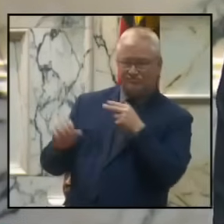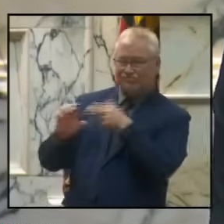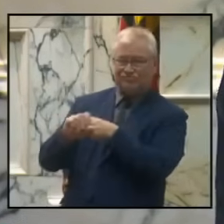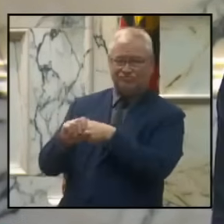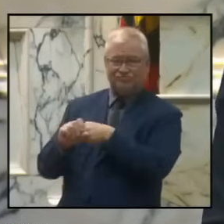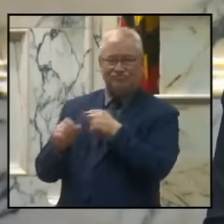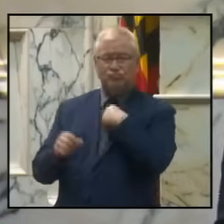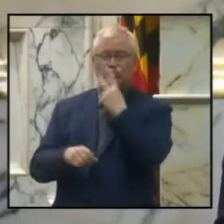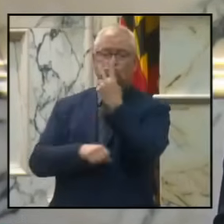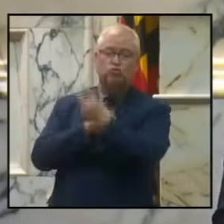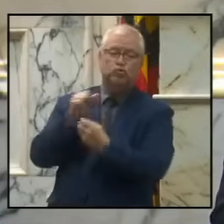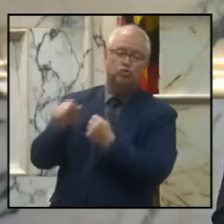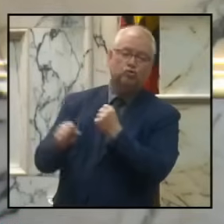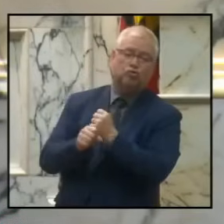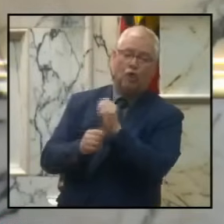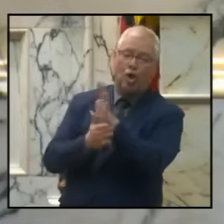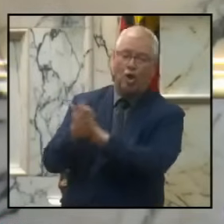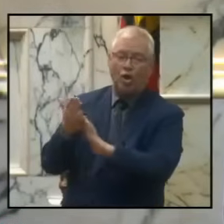Things worked out pretty well.